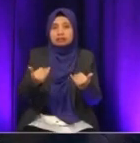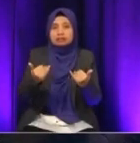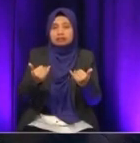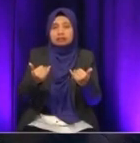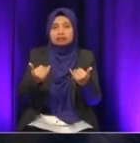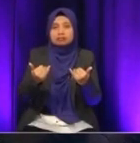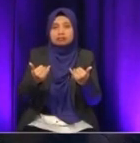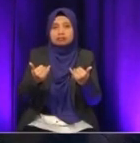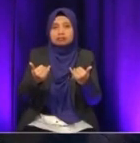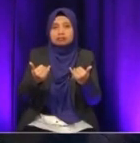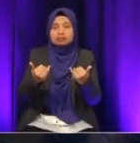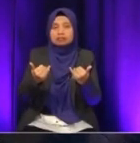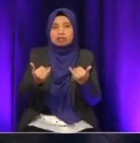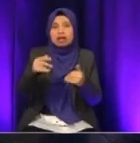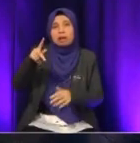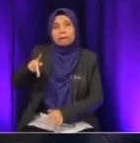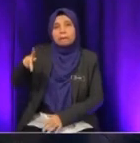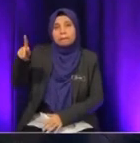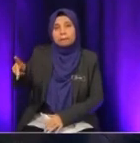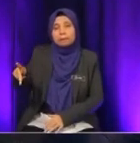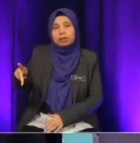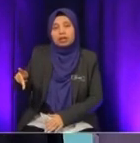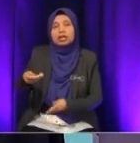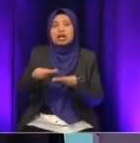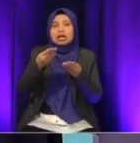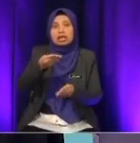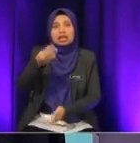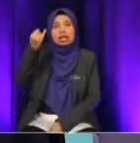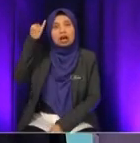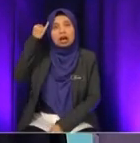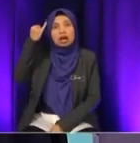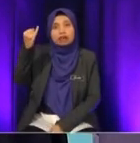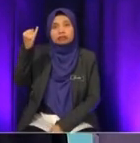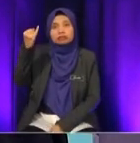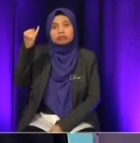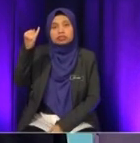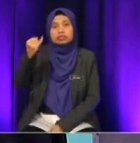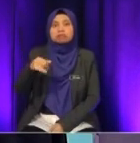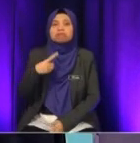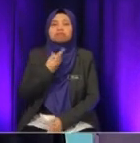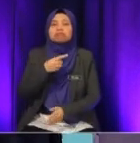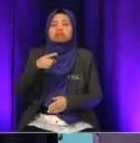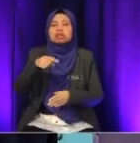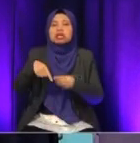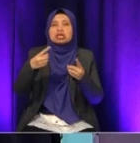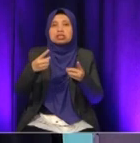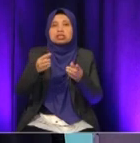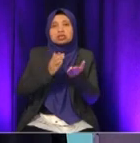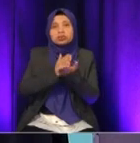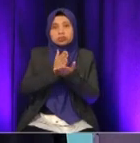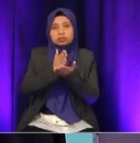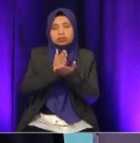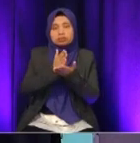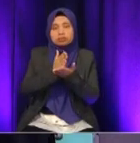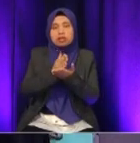student has shared their ideas on volunteering, why don't we go to the next slides? Okay, for the next slides, here I have a